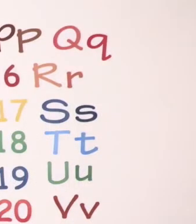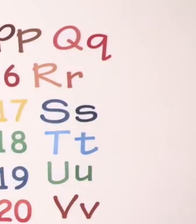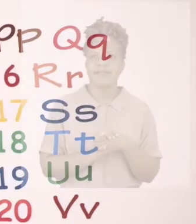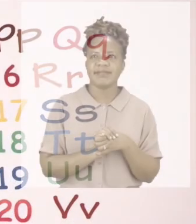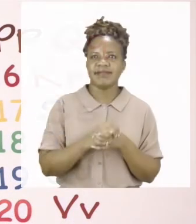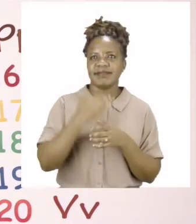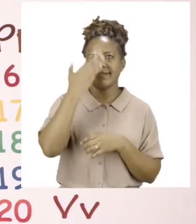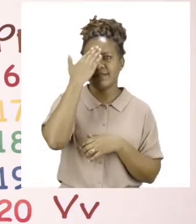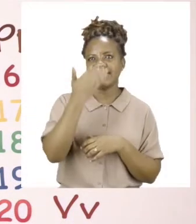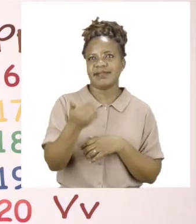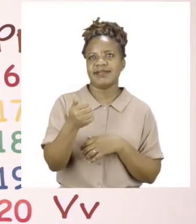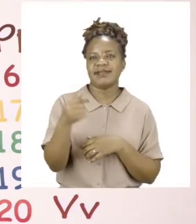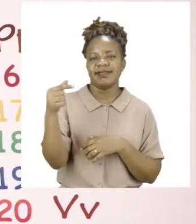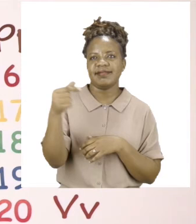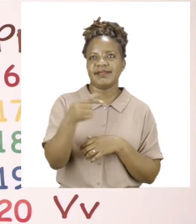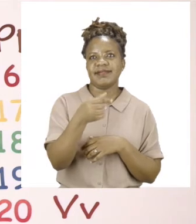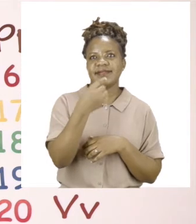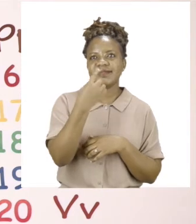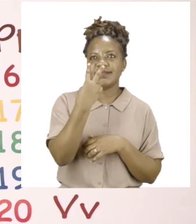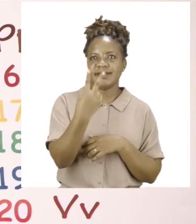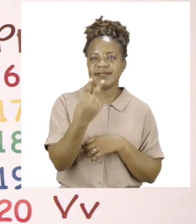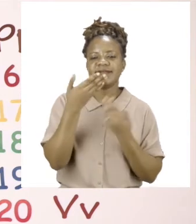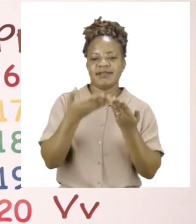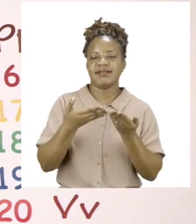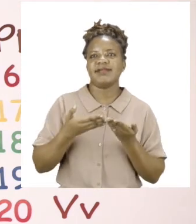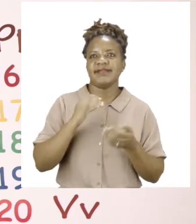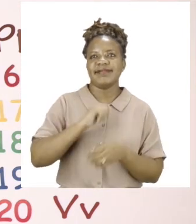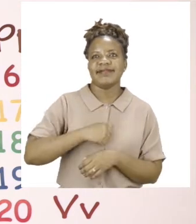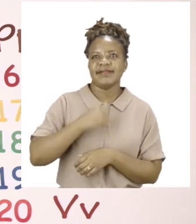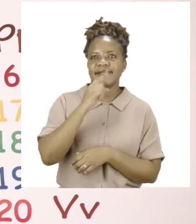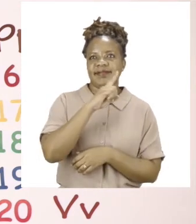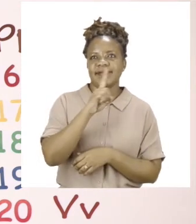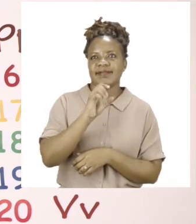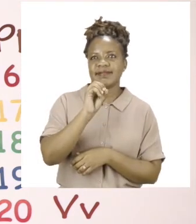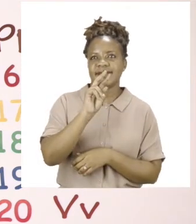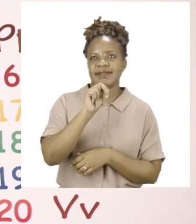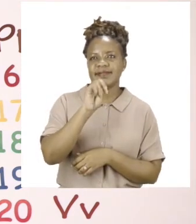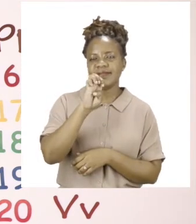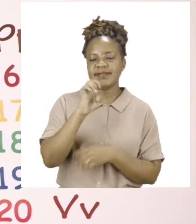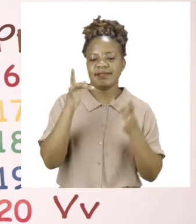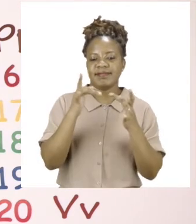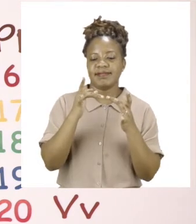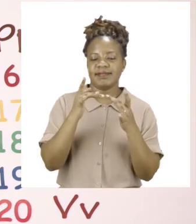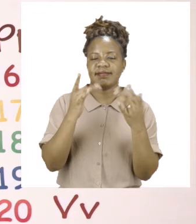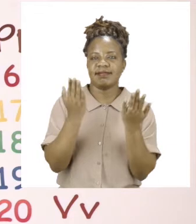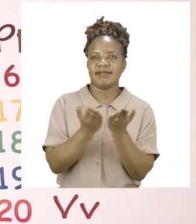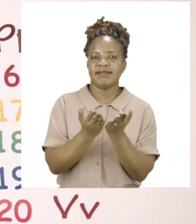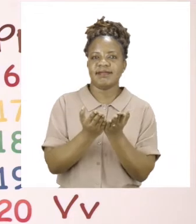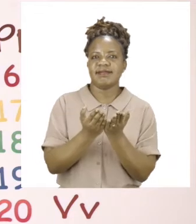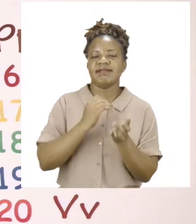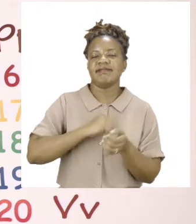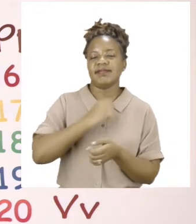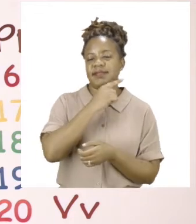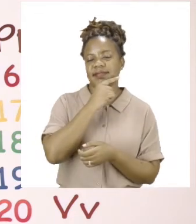Hello grade 2s and welcome to My Zone Online School. My name is Teacher Mutsa and thank you